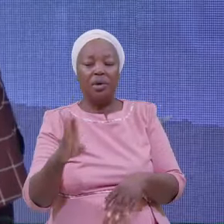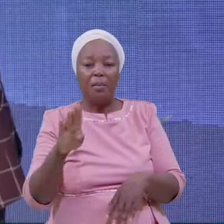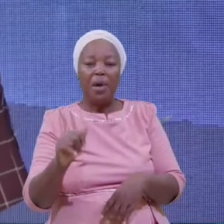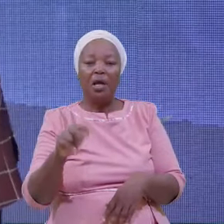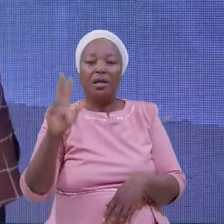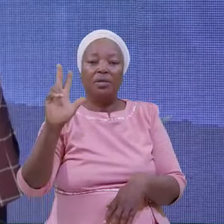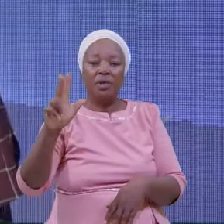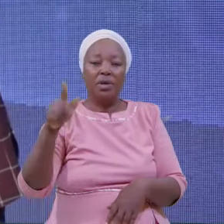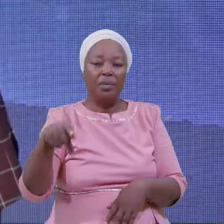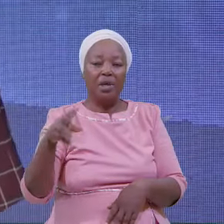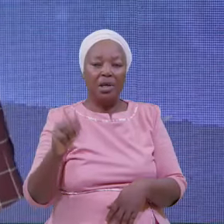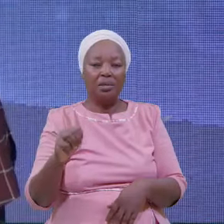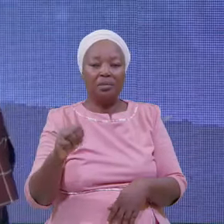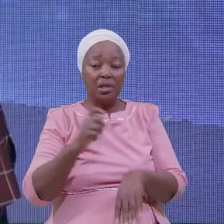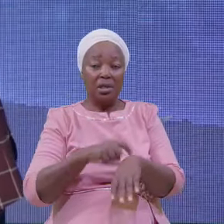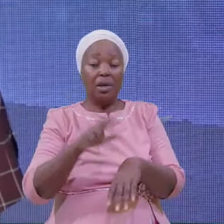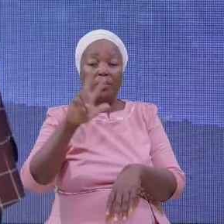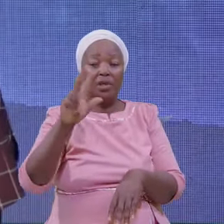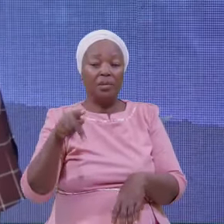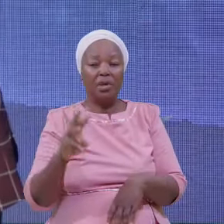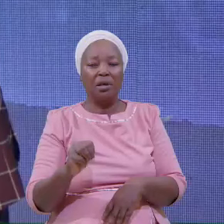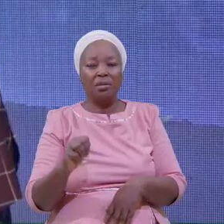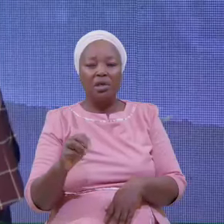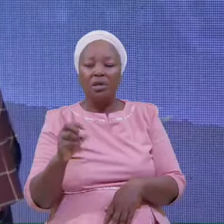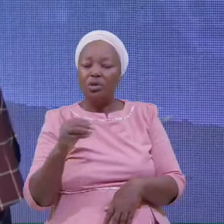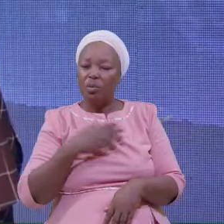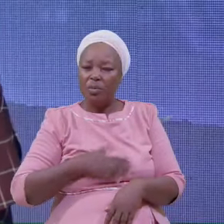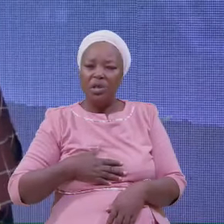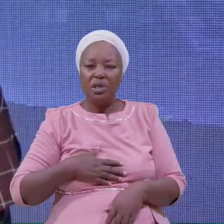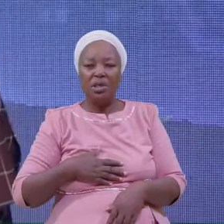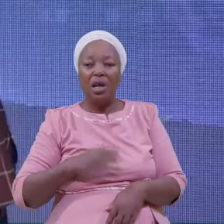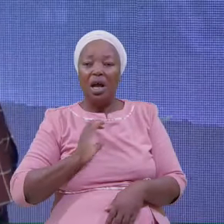to all the converts. So he's delighted